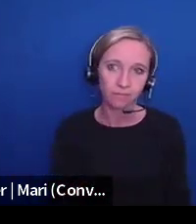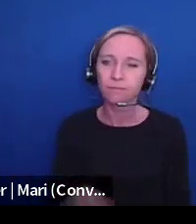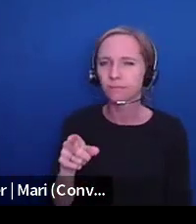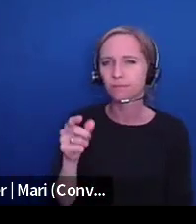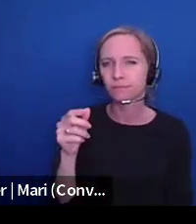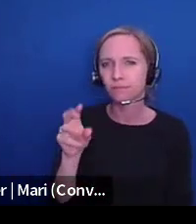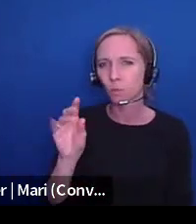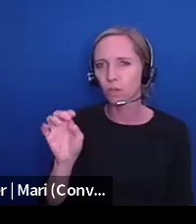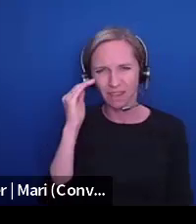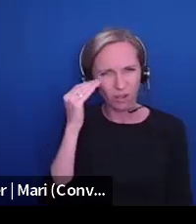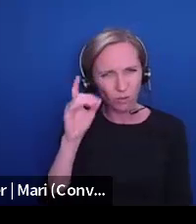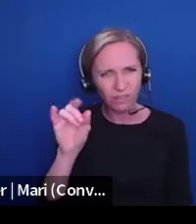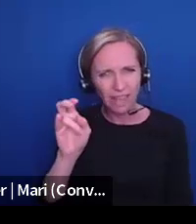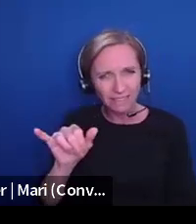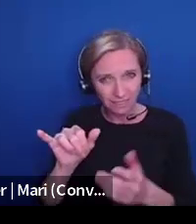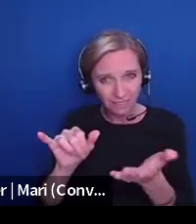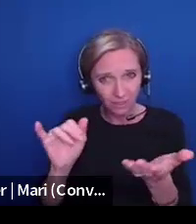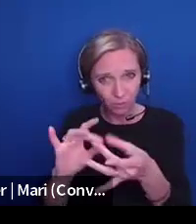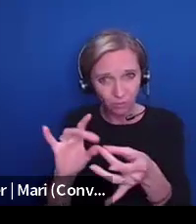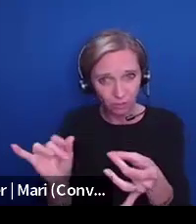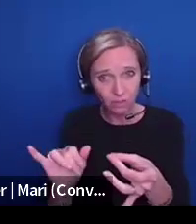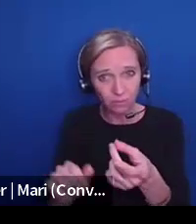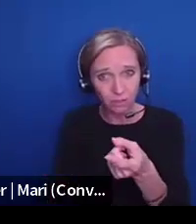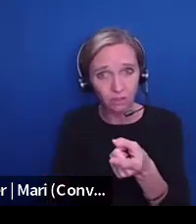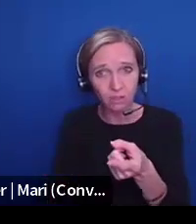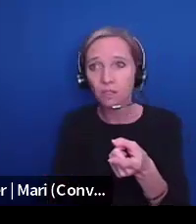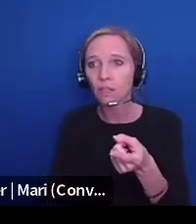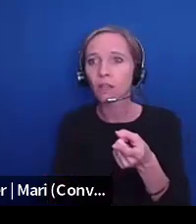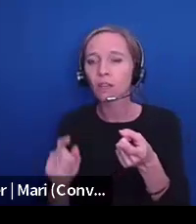I know, Destiny, you want to say something, I think, but